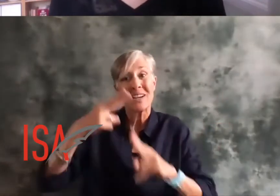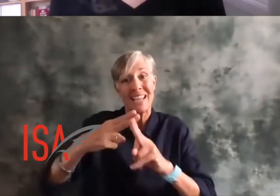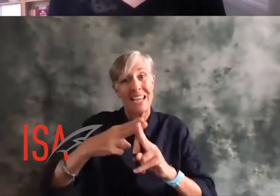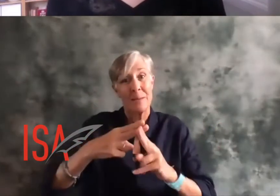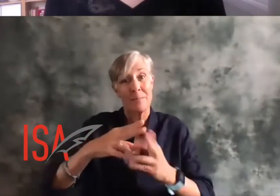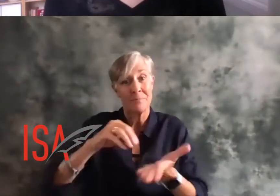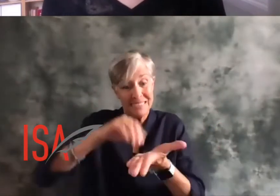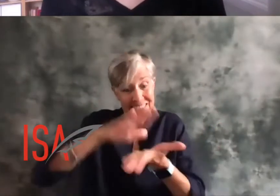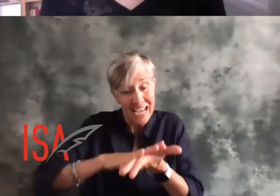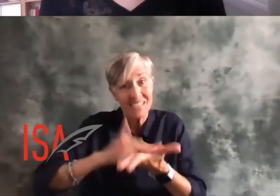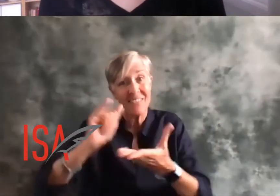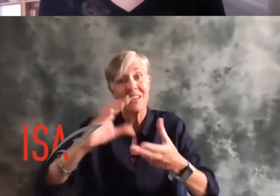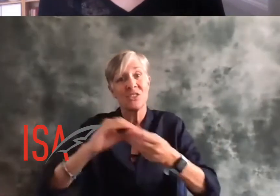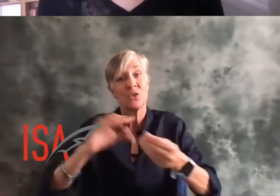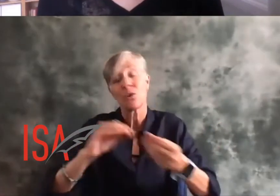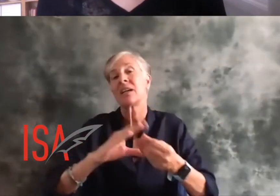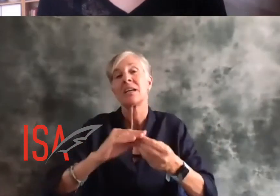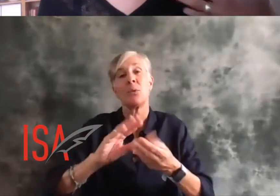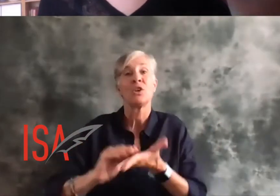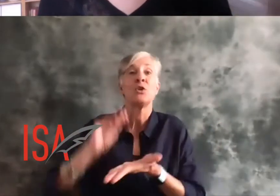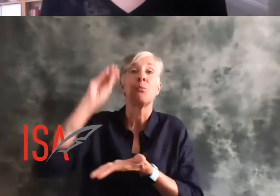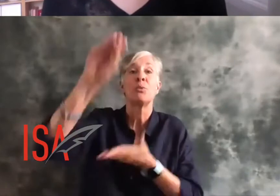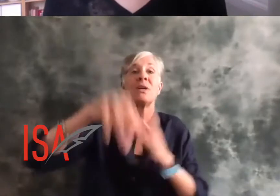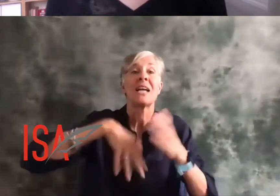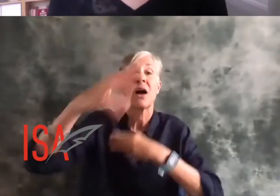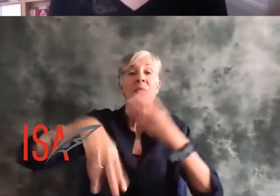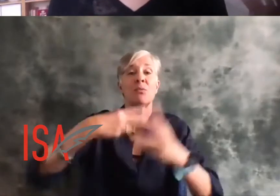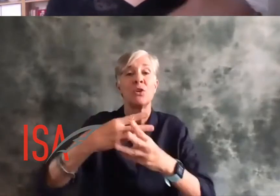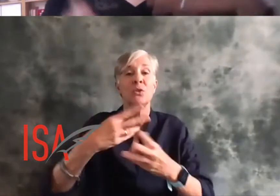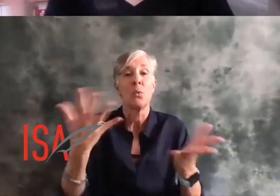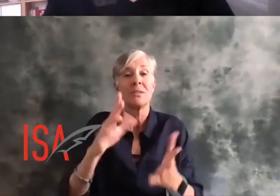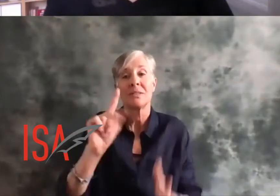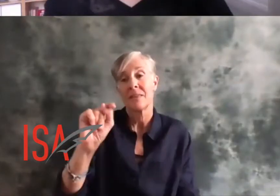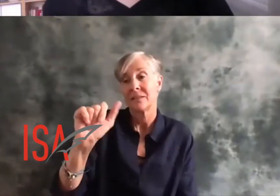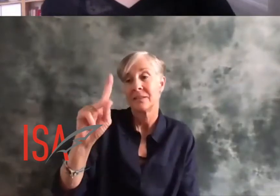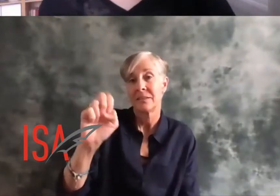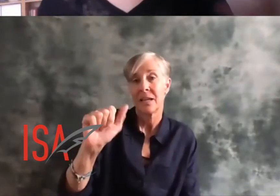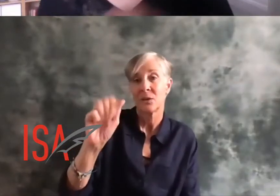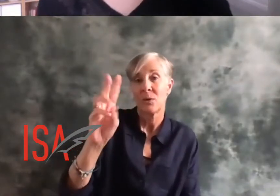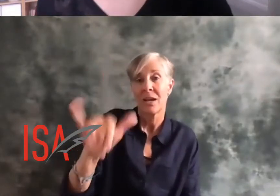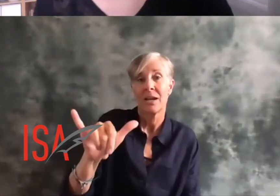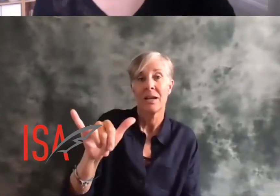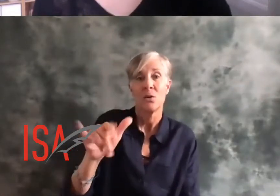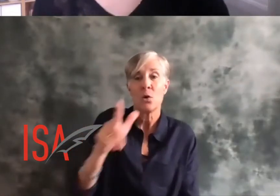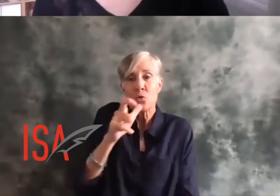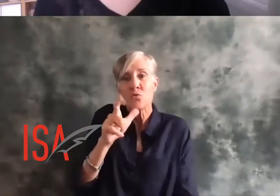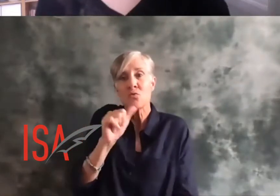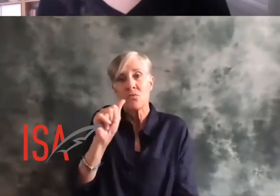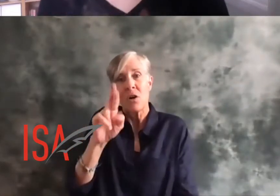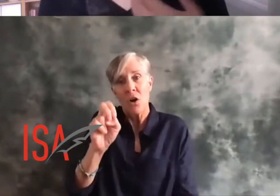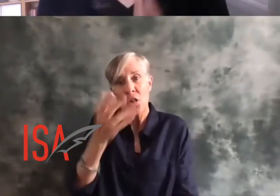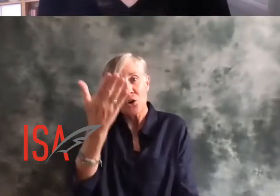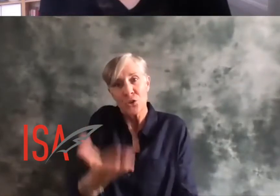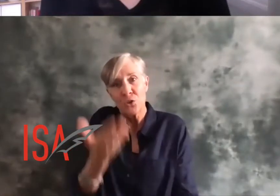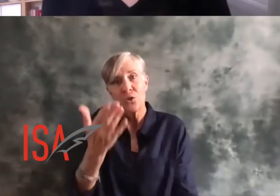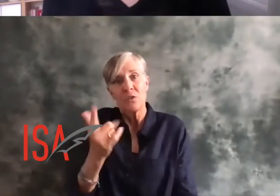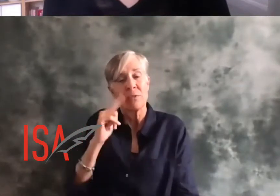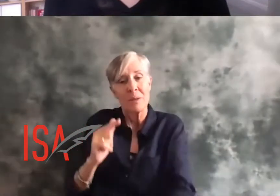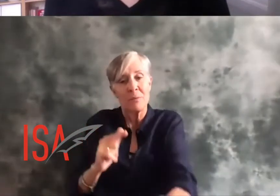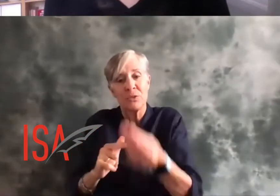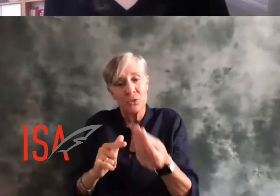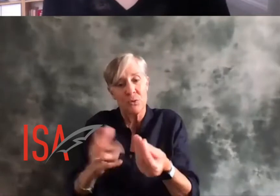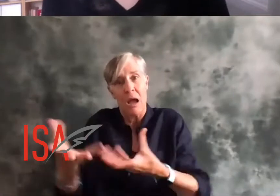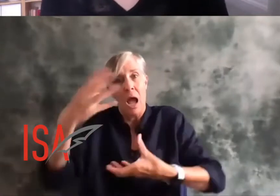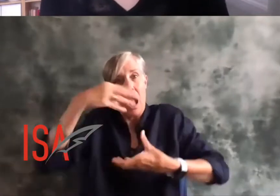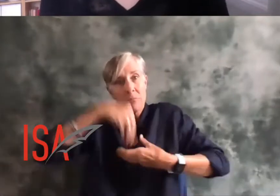it? What's the takeaway? What's the leaving takeaway? Who people? are you, and what are you putting on the table for everyone to pick up and put into